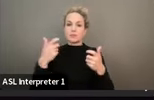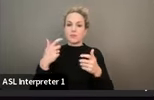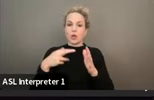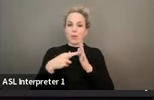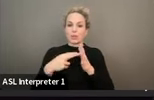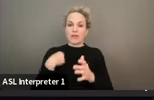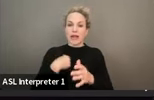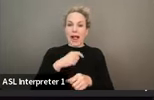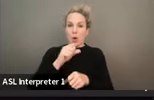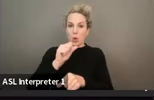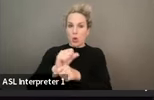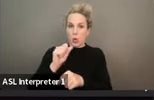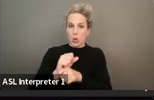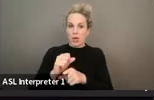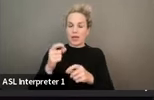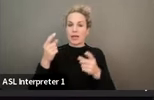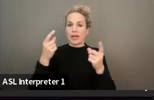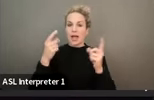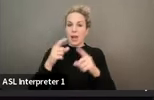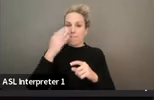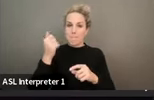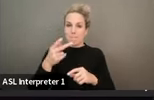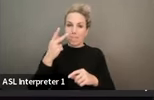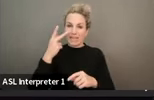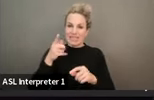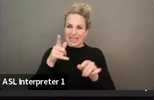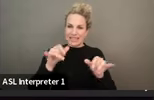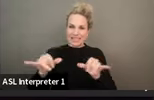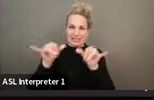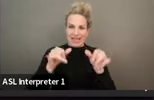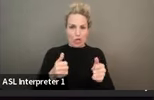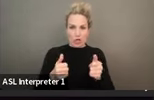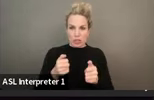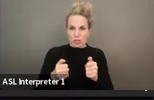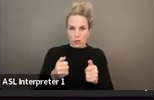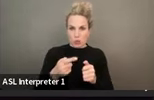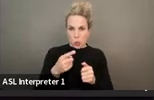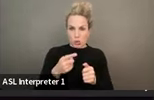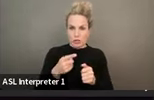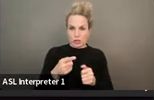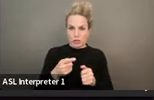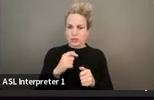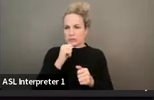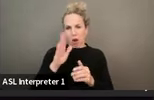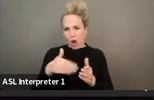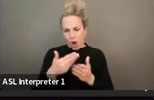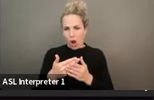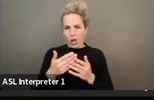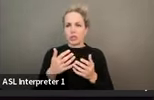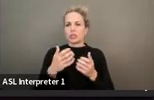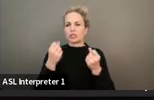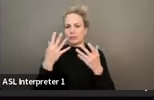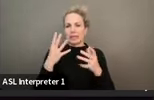work happens because you see these standard controllers. These aren't all of them. There are a lot of